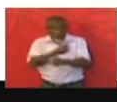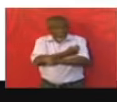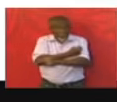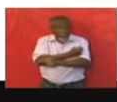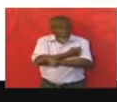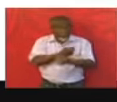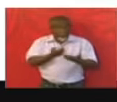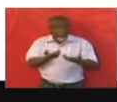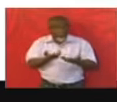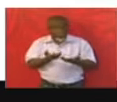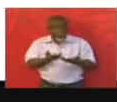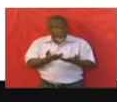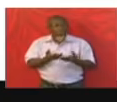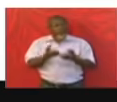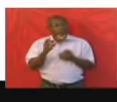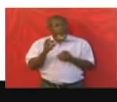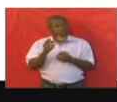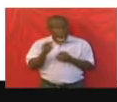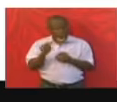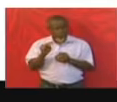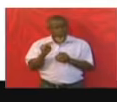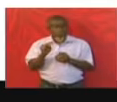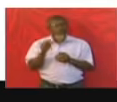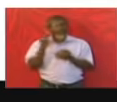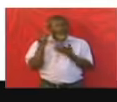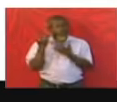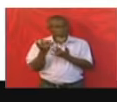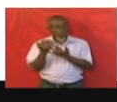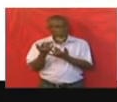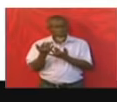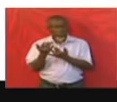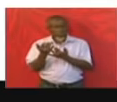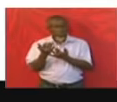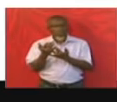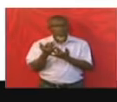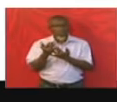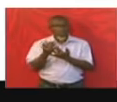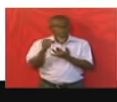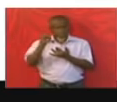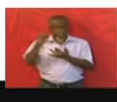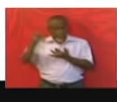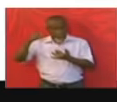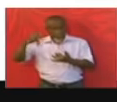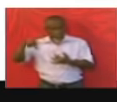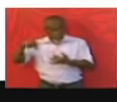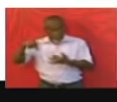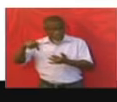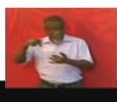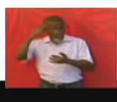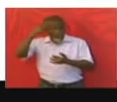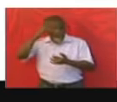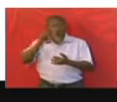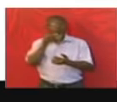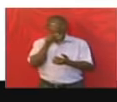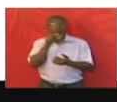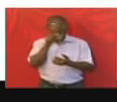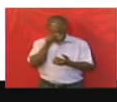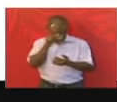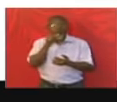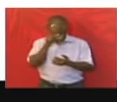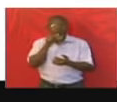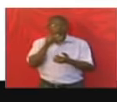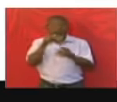sticking to the original approval where Sinopharm is for those who have already delivered and are currently